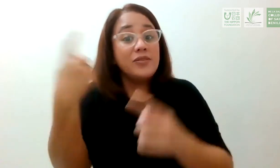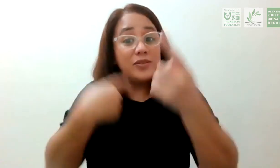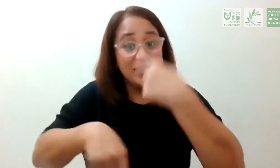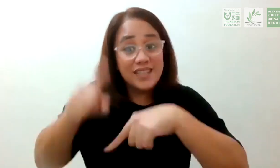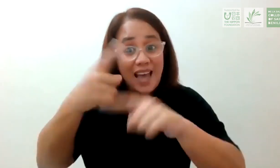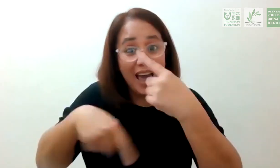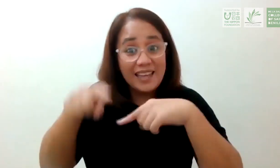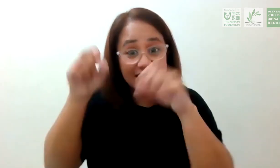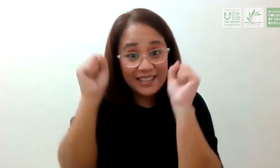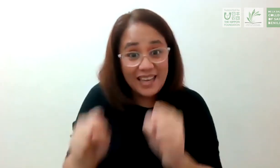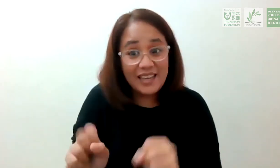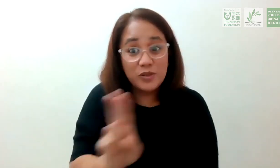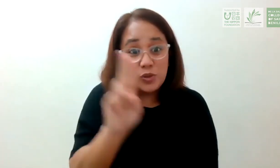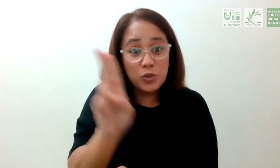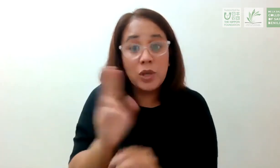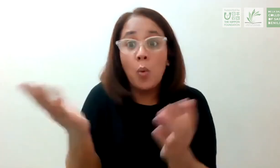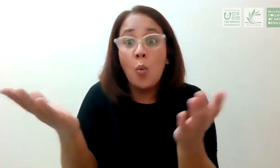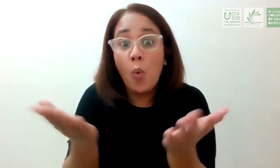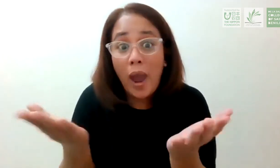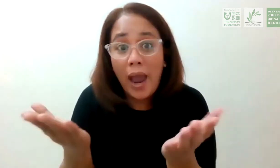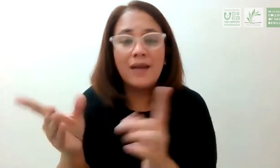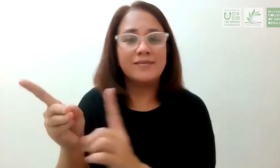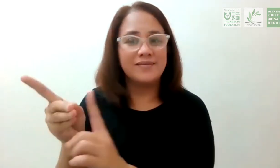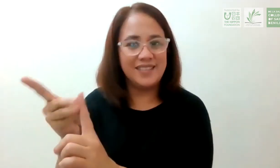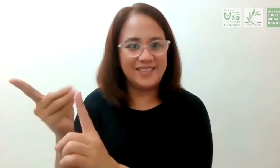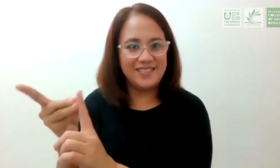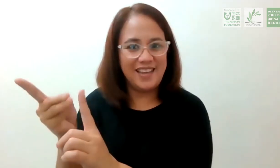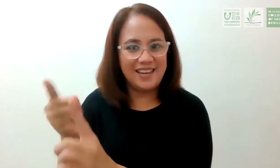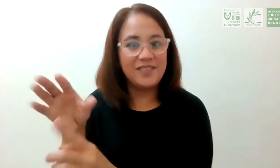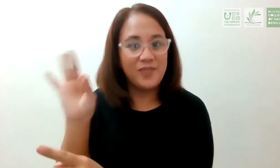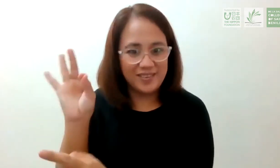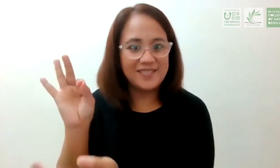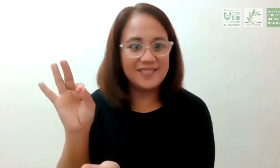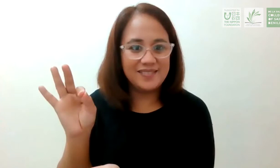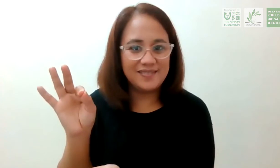use, and you can find these in the dictionary.